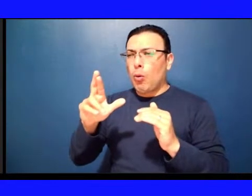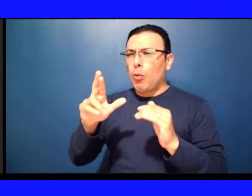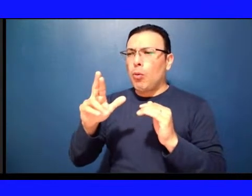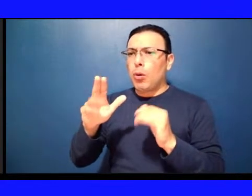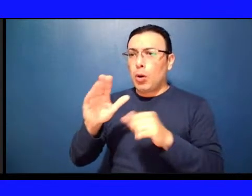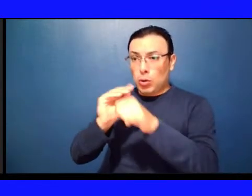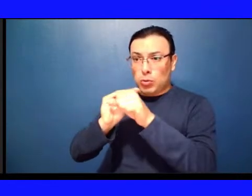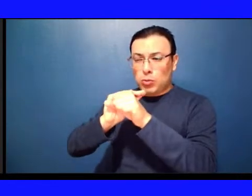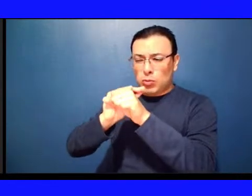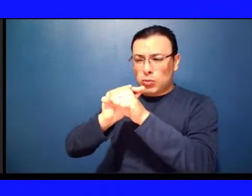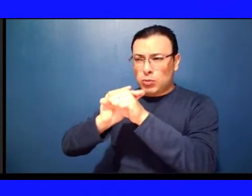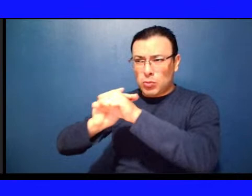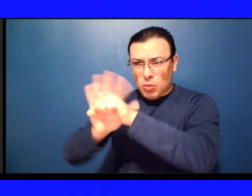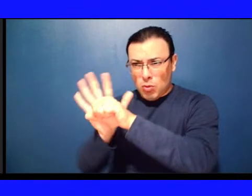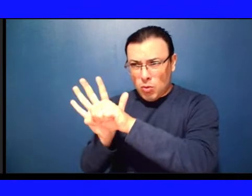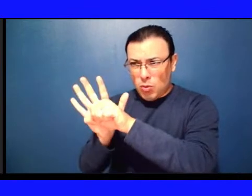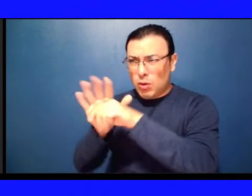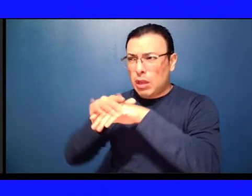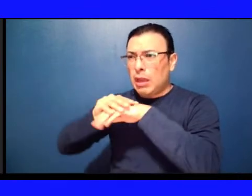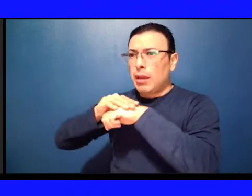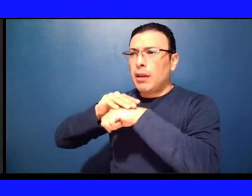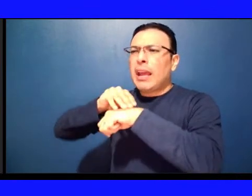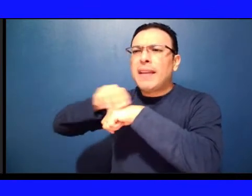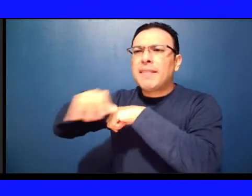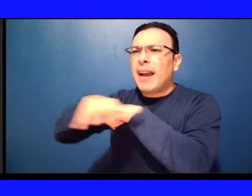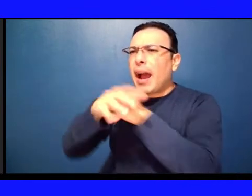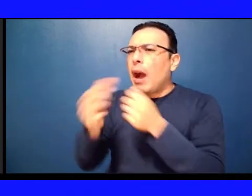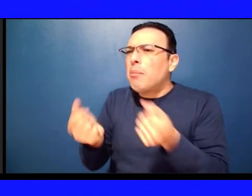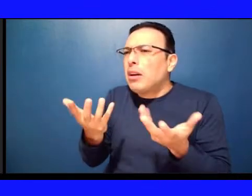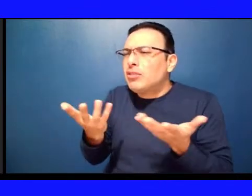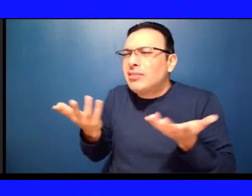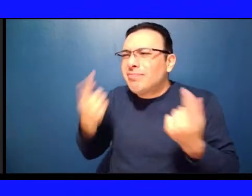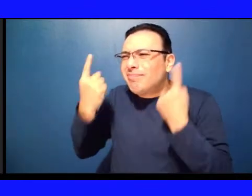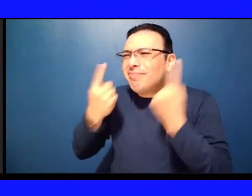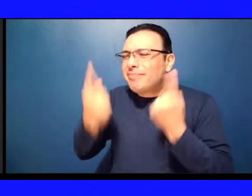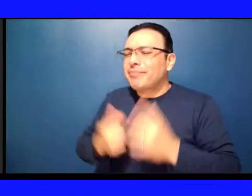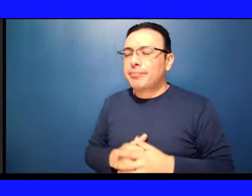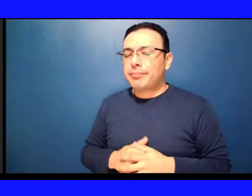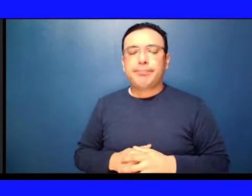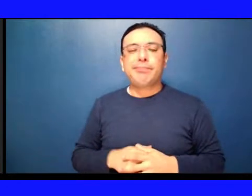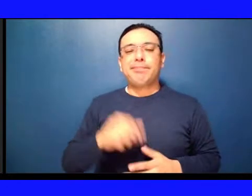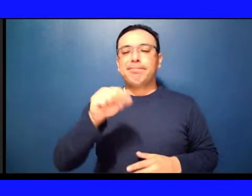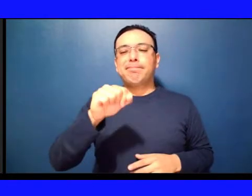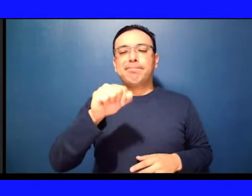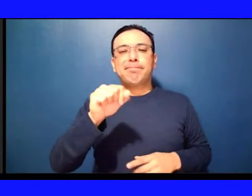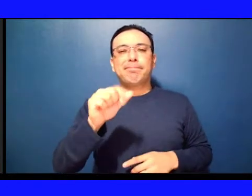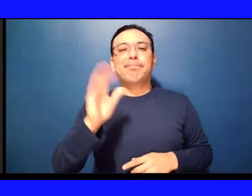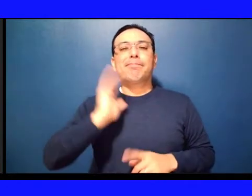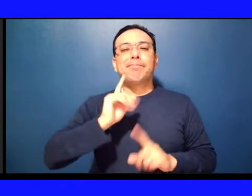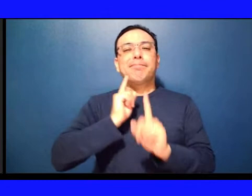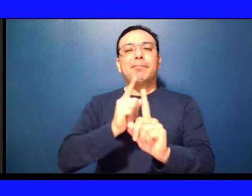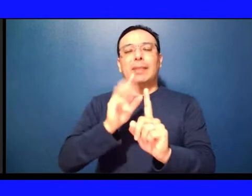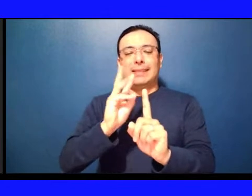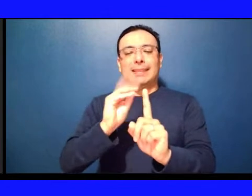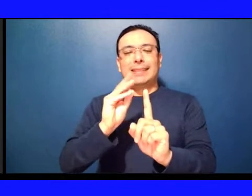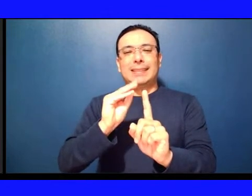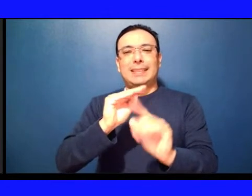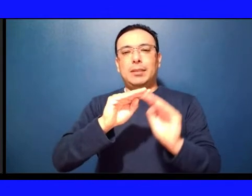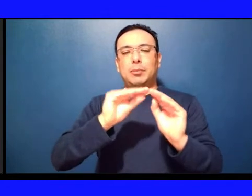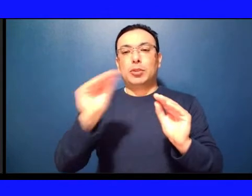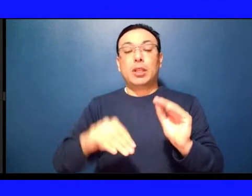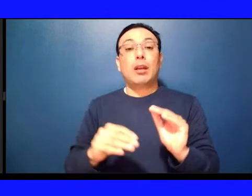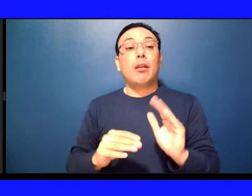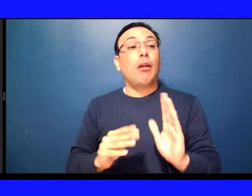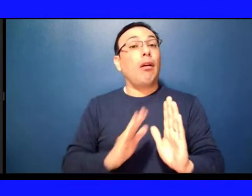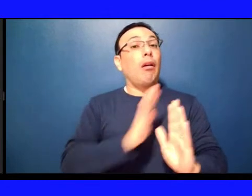we always operate at a deficit. This does not include our dish funding and other supplemental streams, right? Which